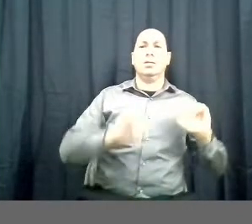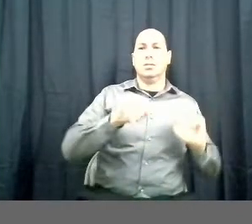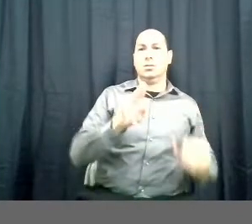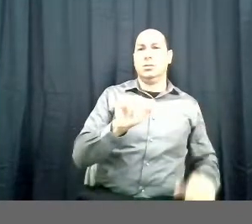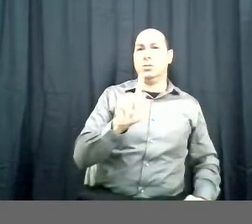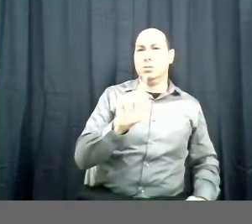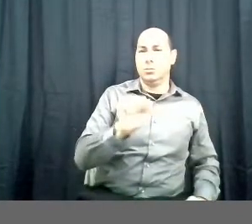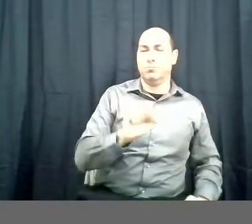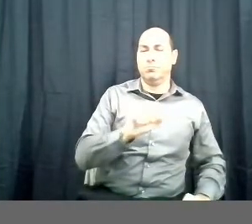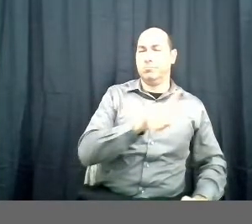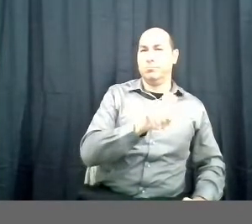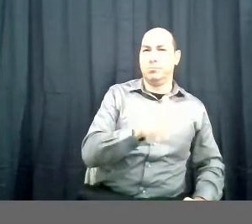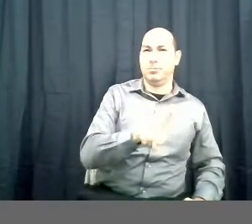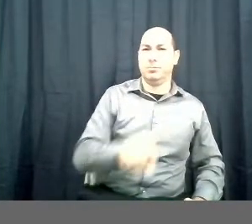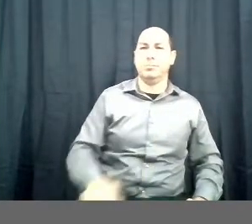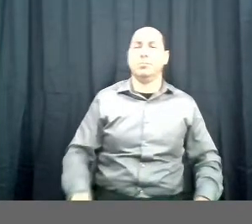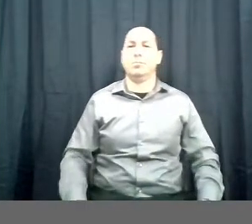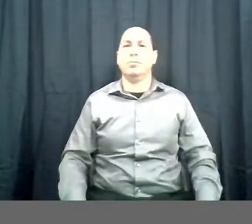The